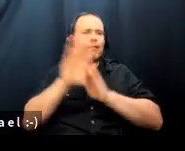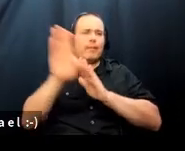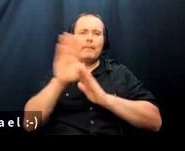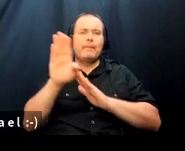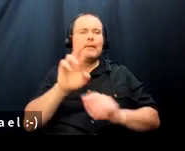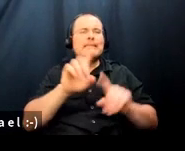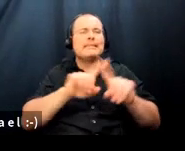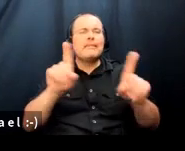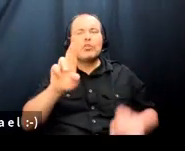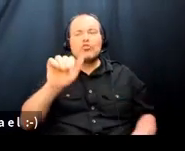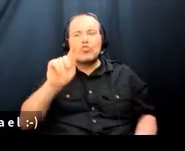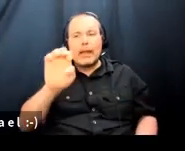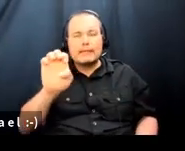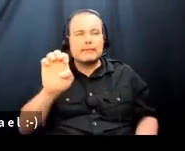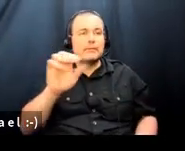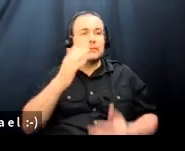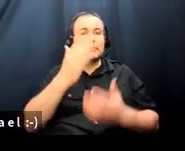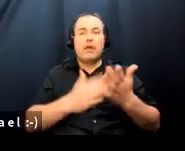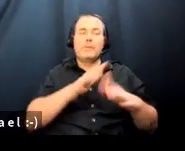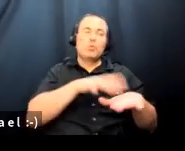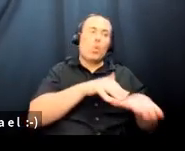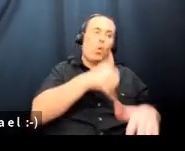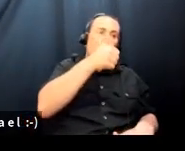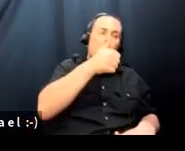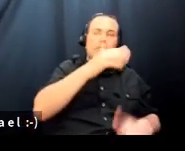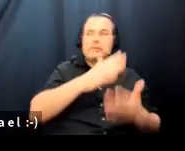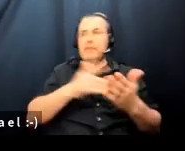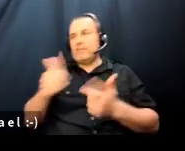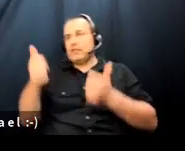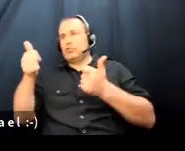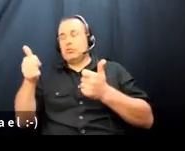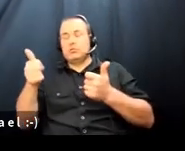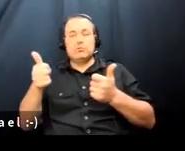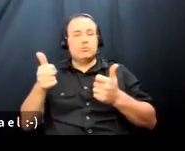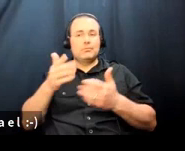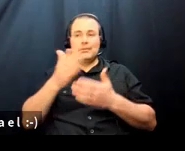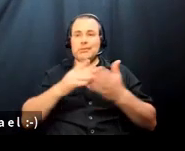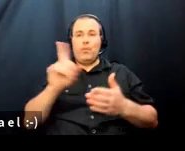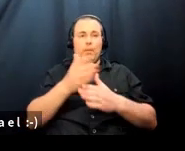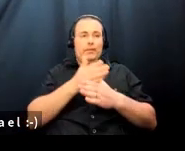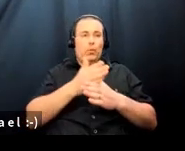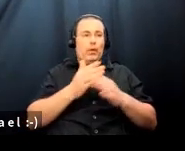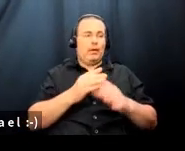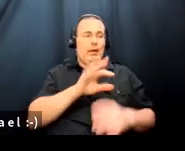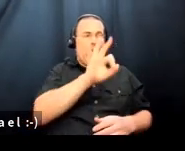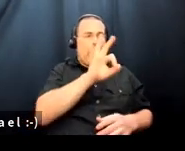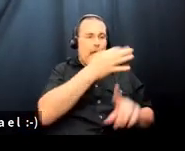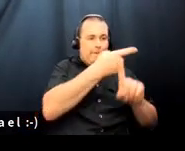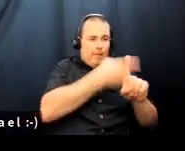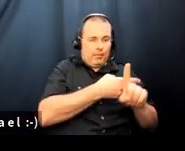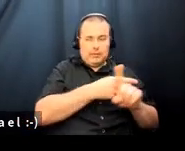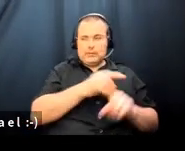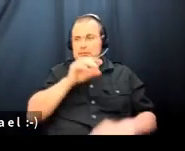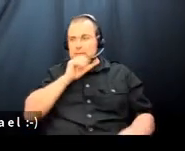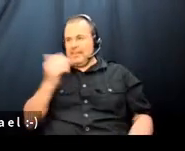that somewhere between 9 months, for example, and 15 months, most children